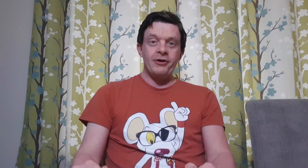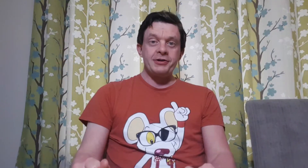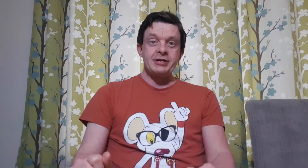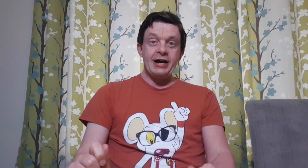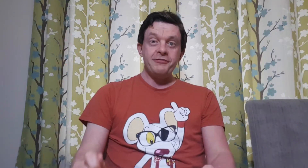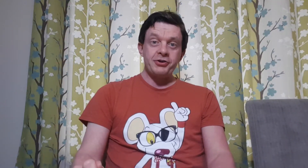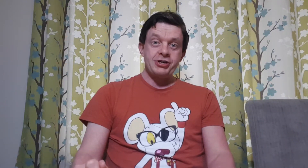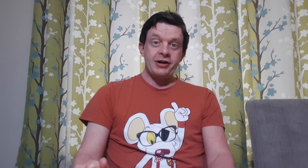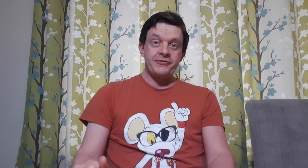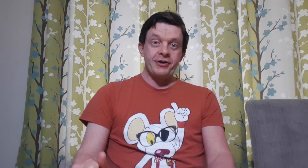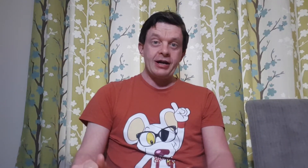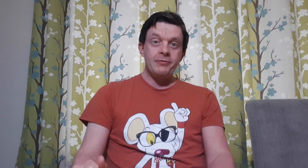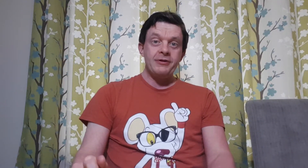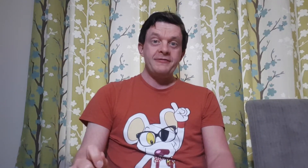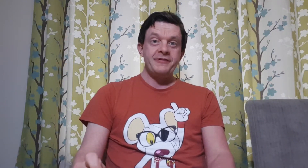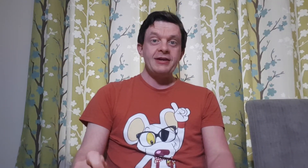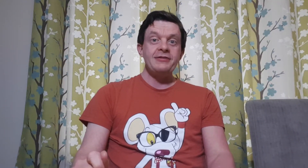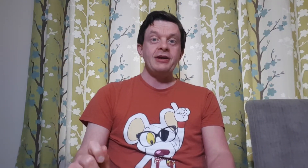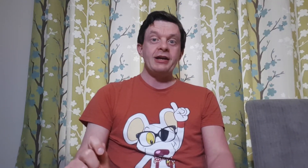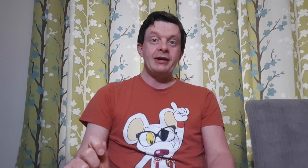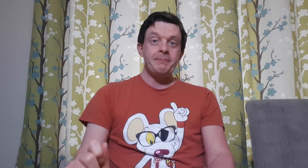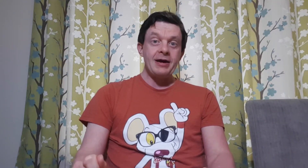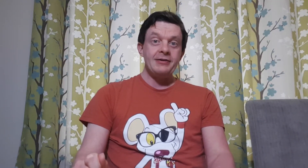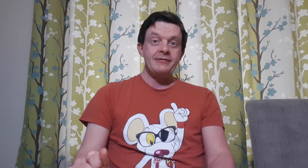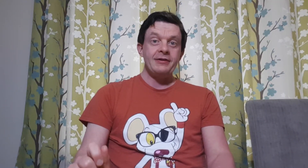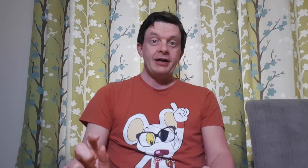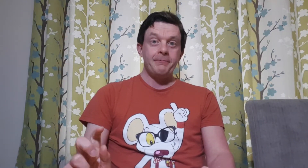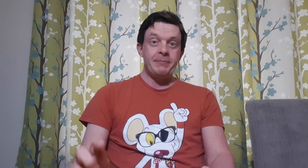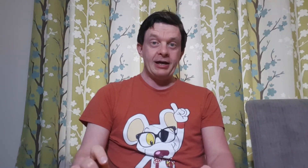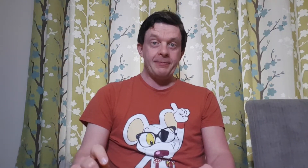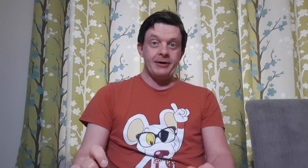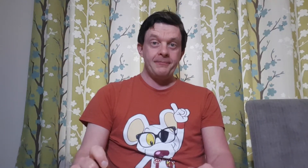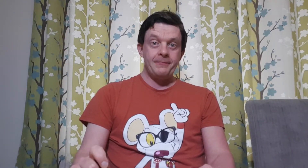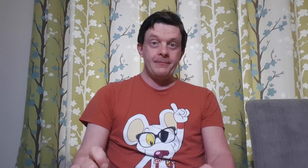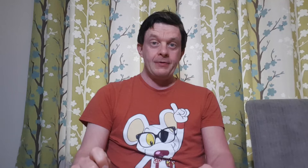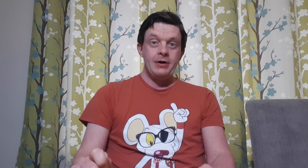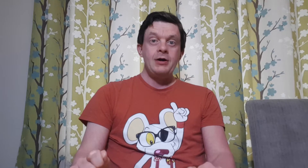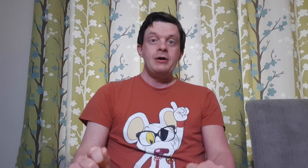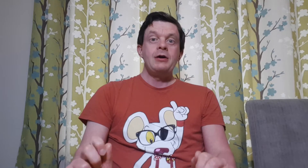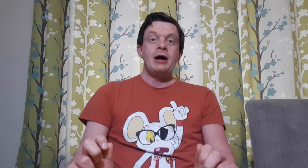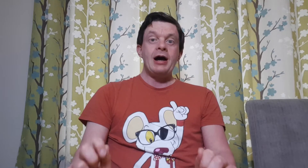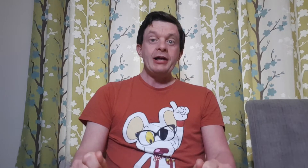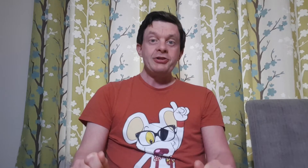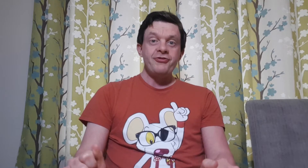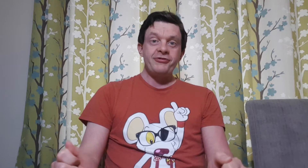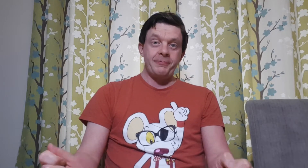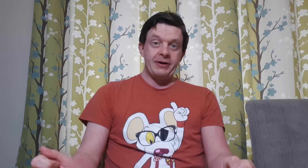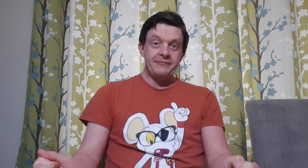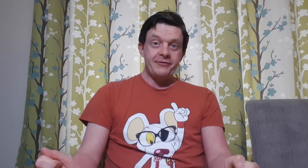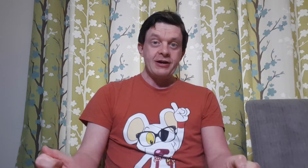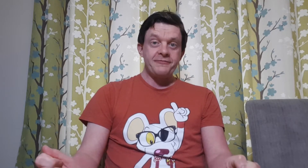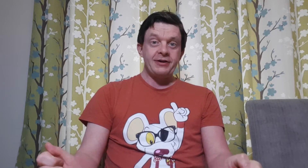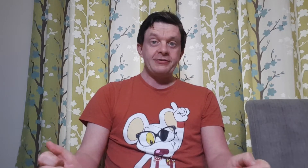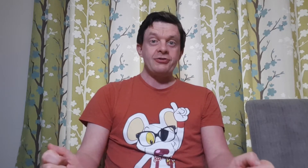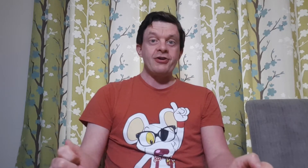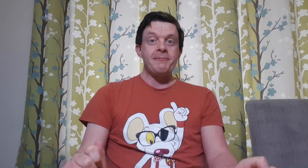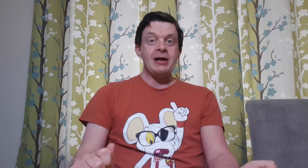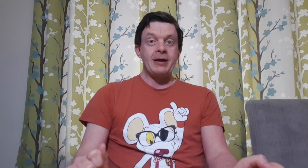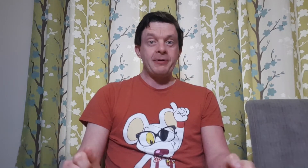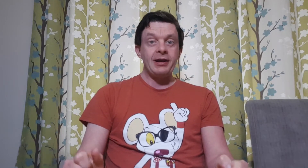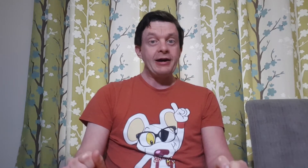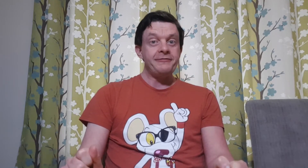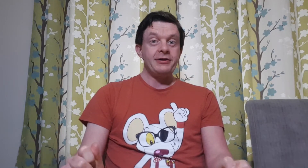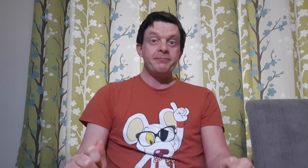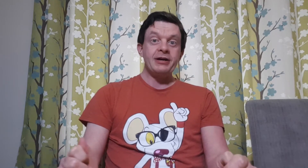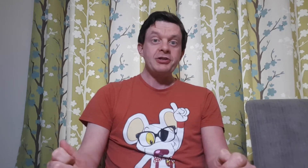Okay, explorers, I've got a challenge for you now. And for this, you're going to need pens and paper. I like to dress up in funny outfits to try and